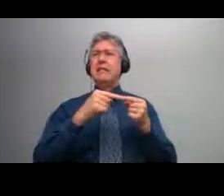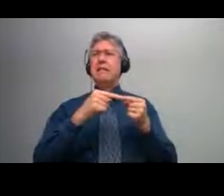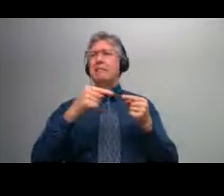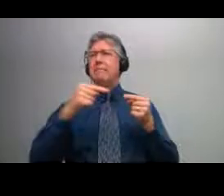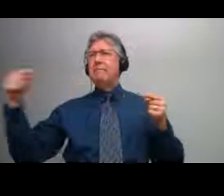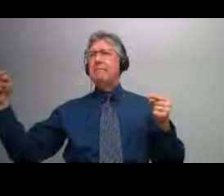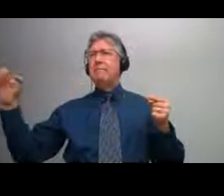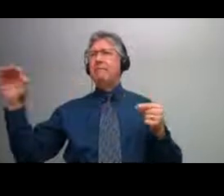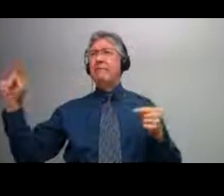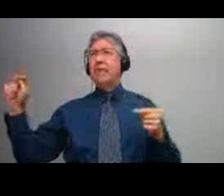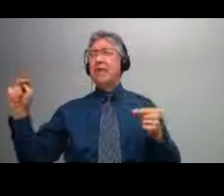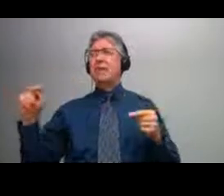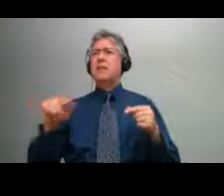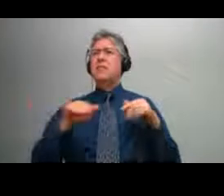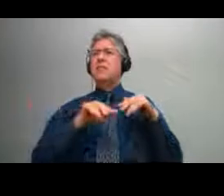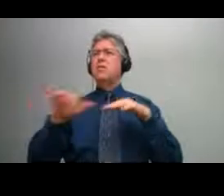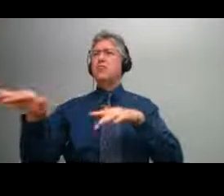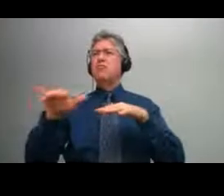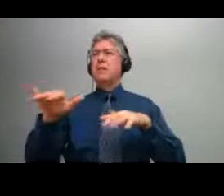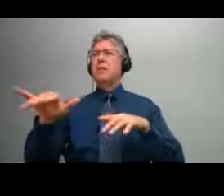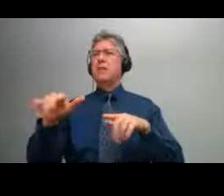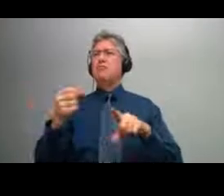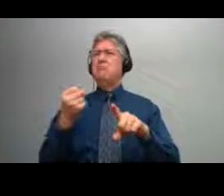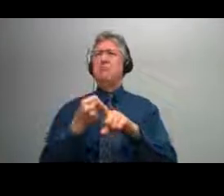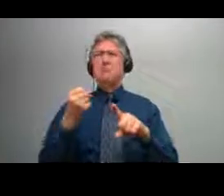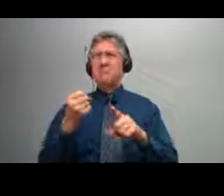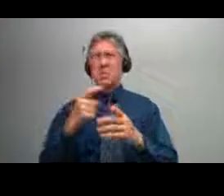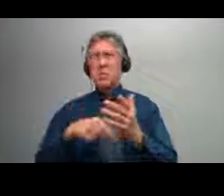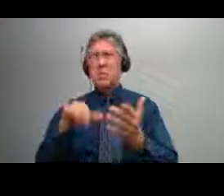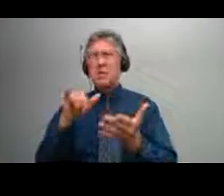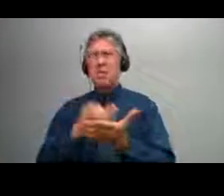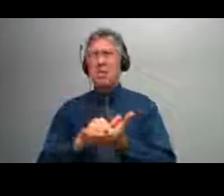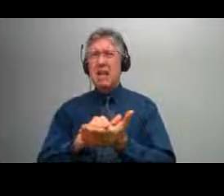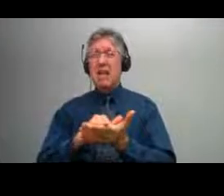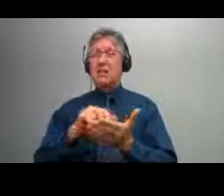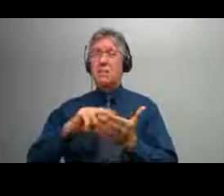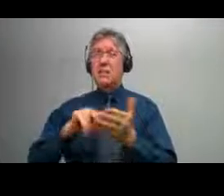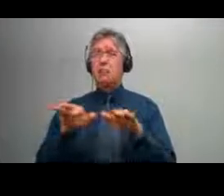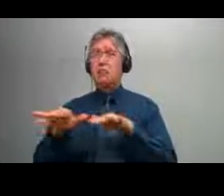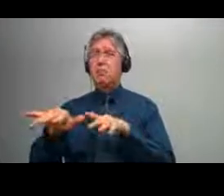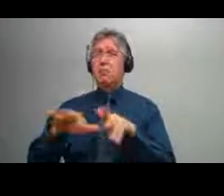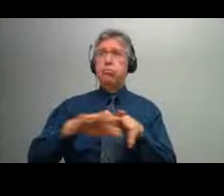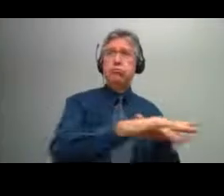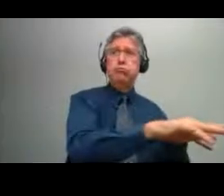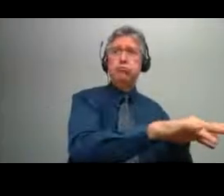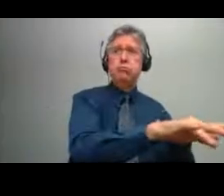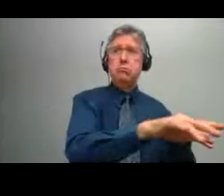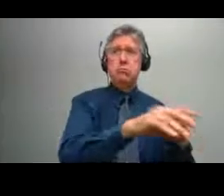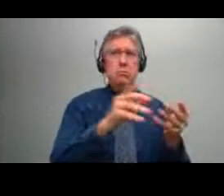feet of stream impacts encompass? Is the stream being moved or redirected?